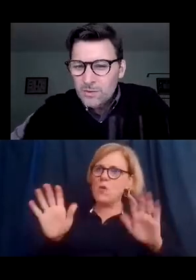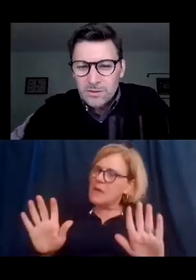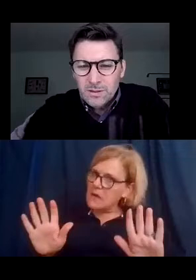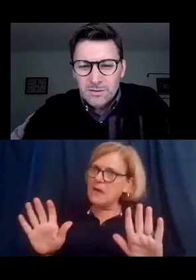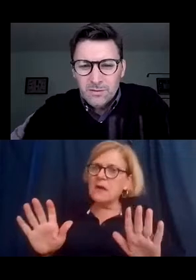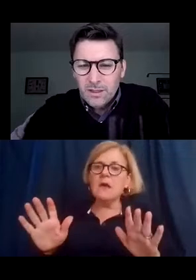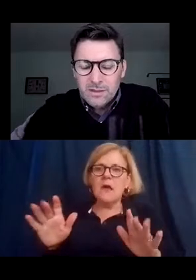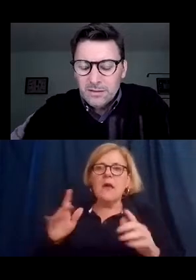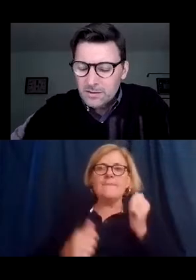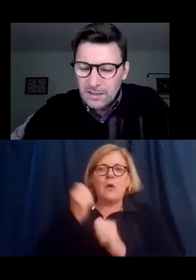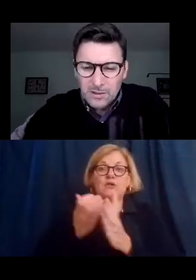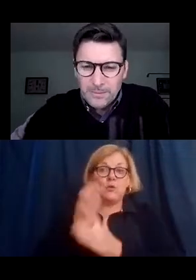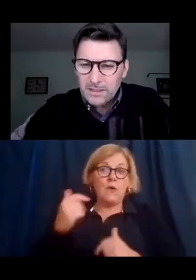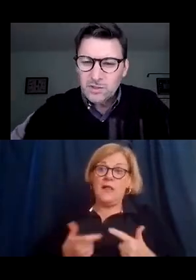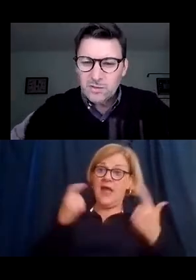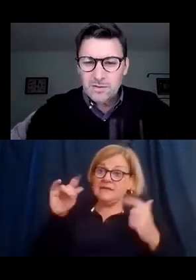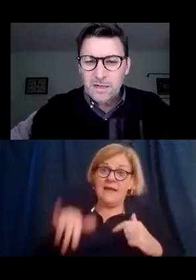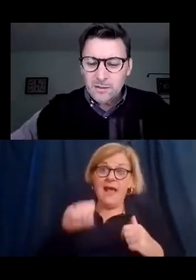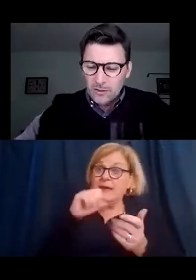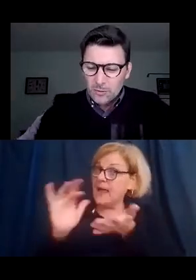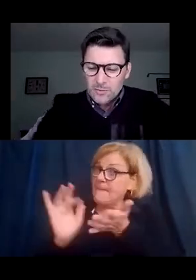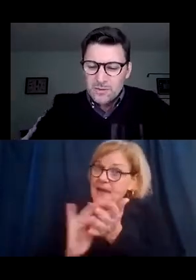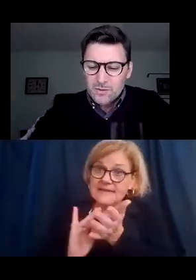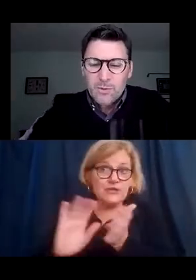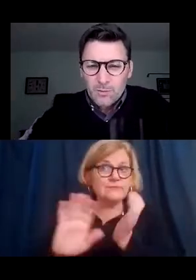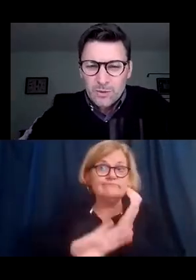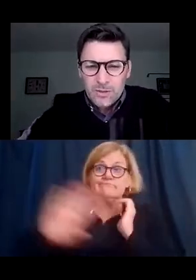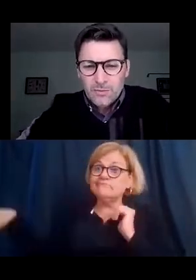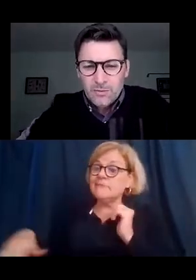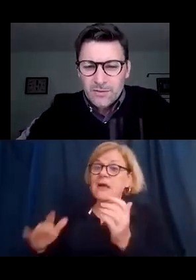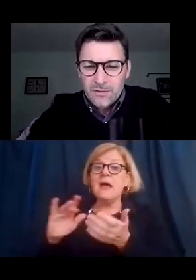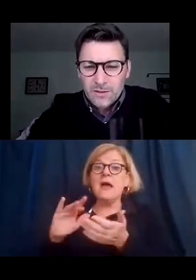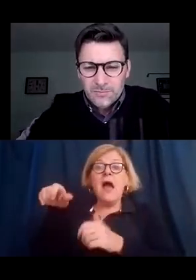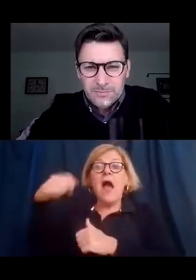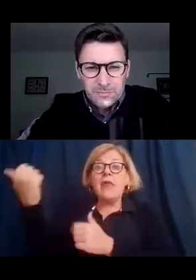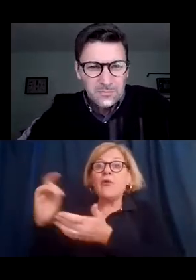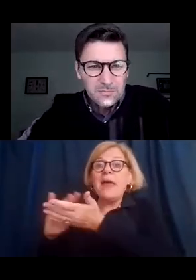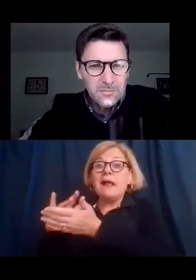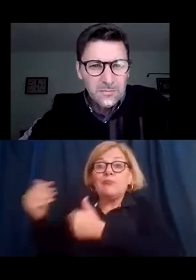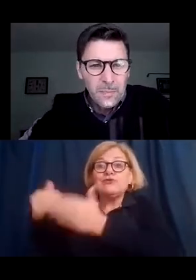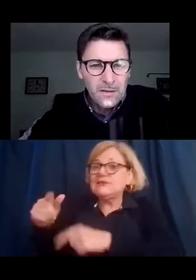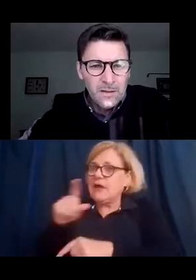it's mostly done through lifestyle. It's not the medications, it's not the medical procedures, but it's really done through lifestyle.